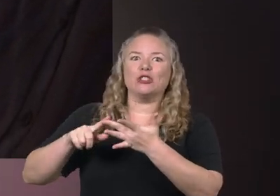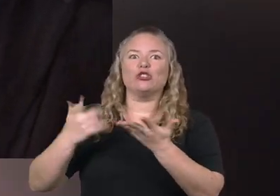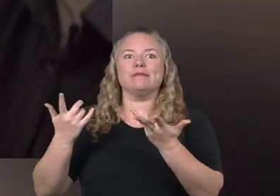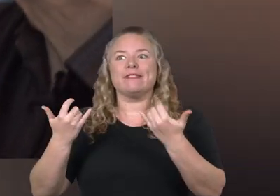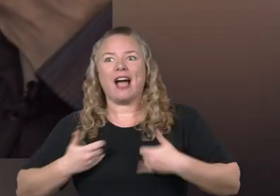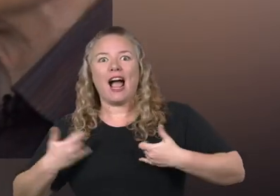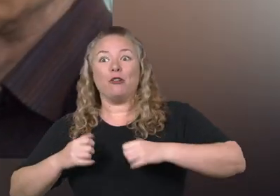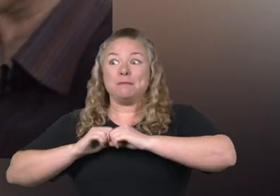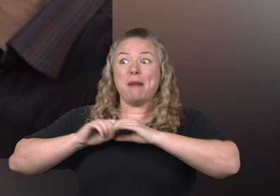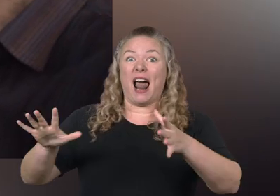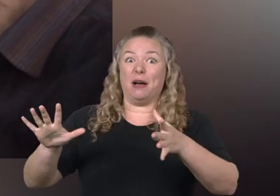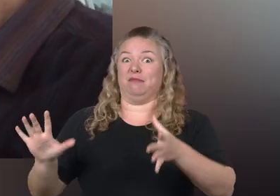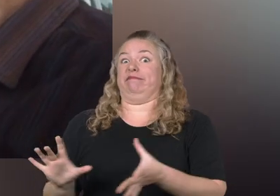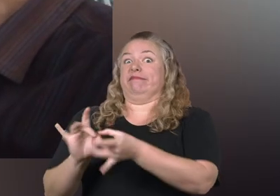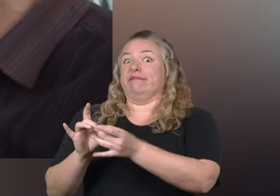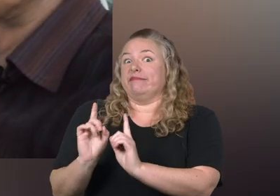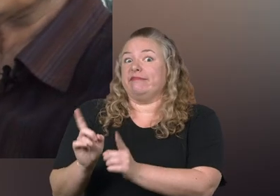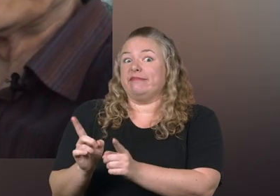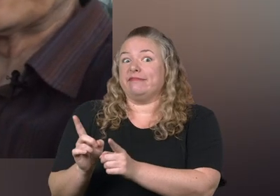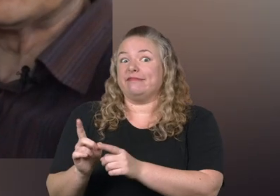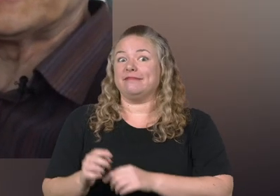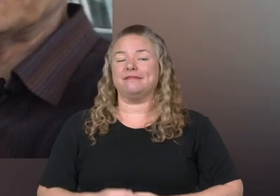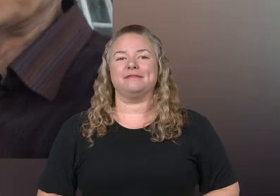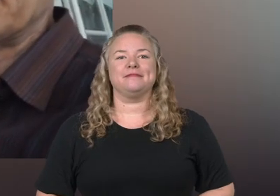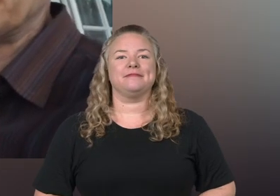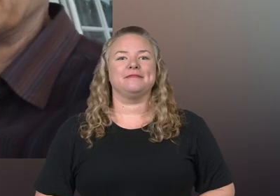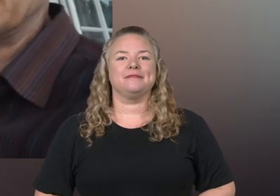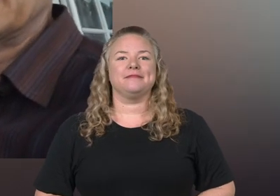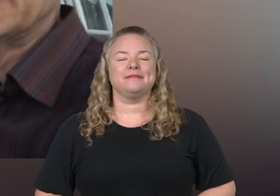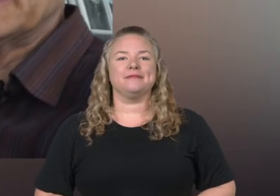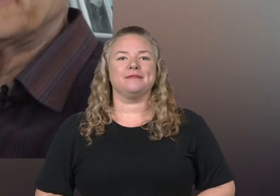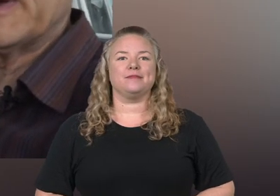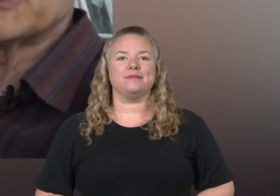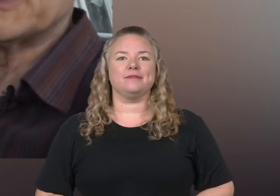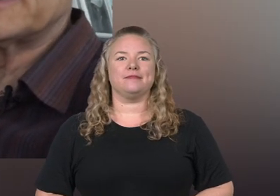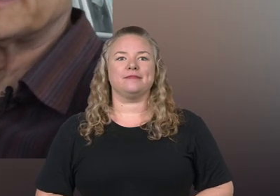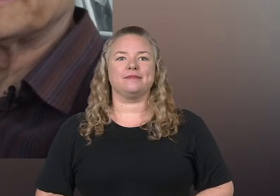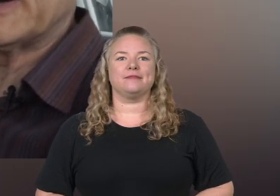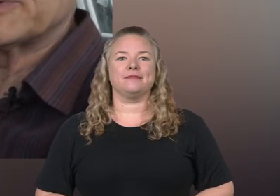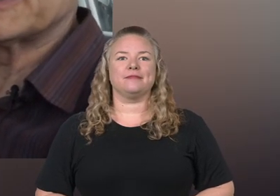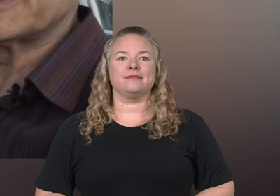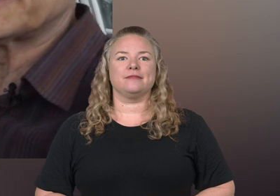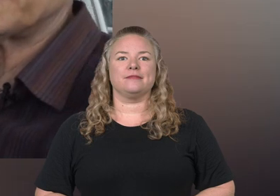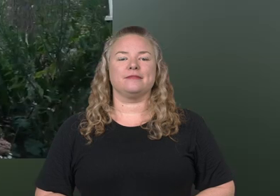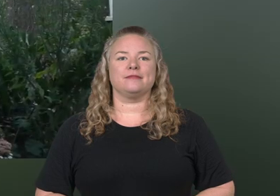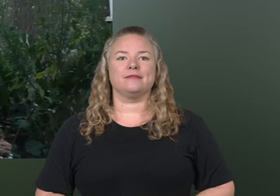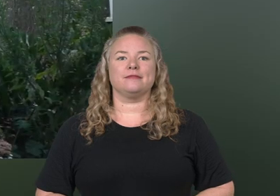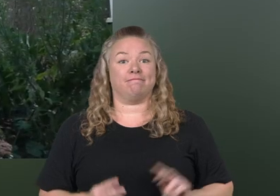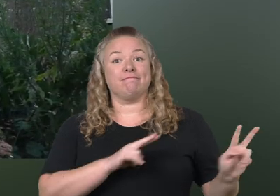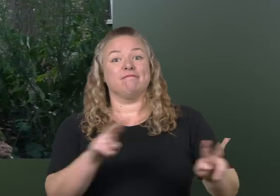what's been happening with quarantine and infection, viruses.